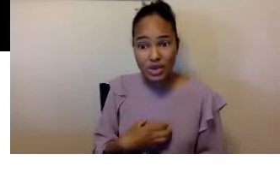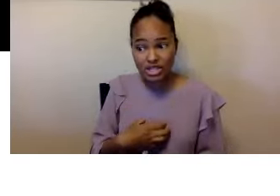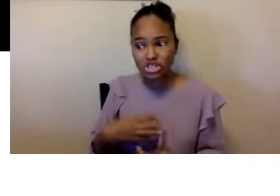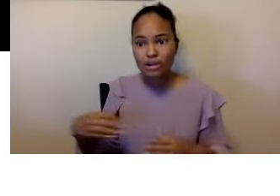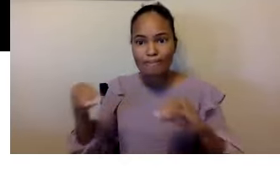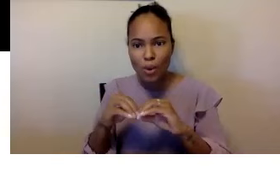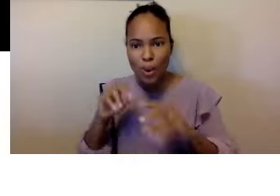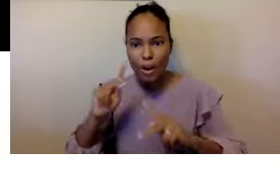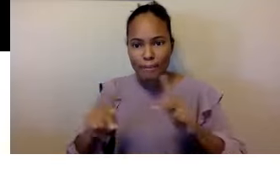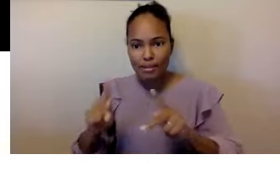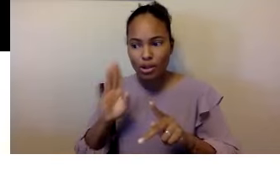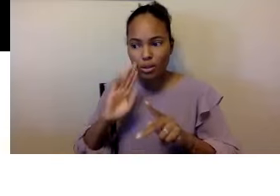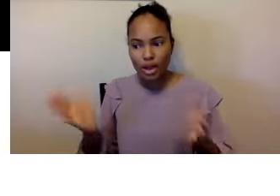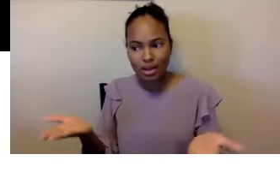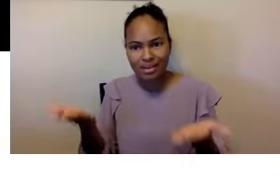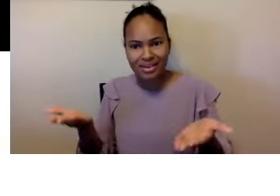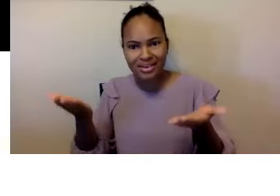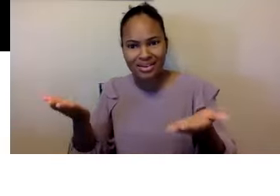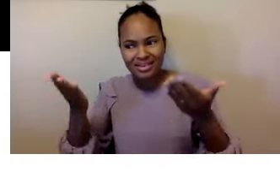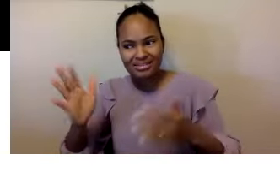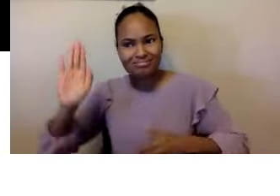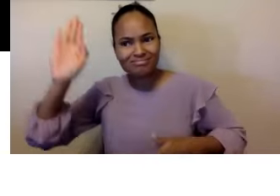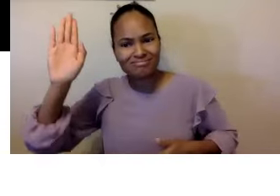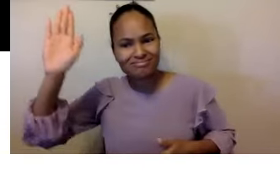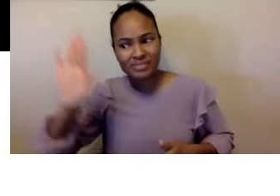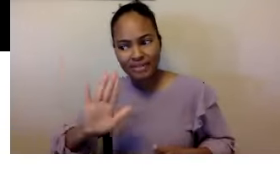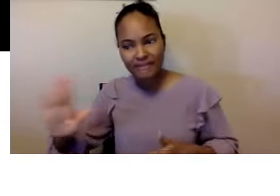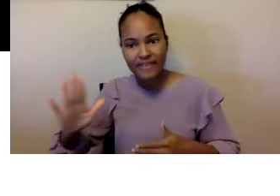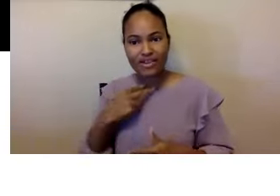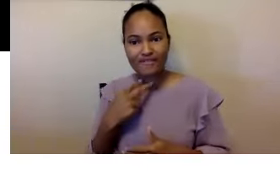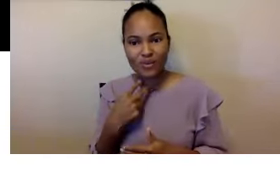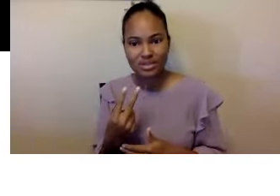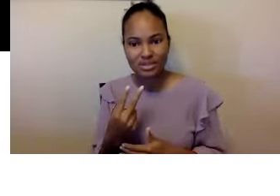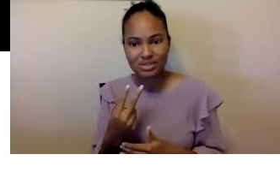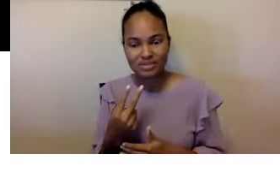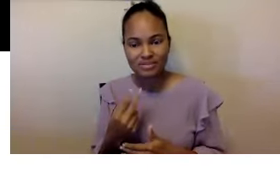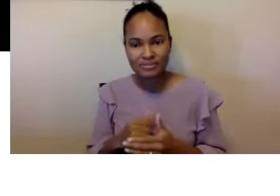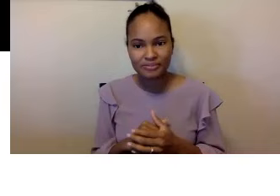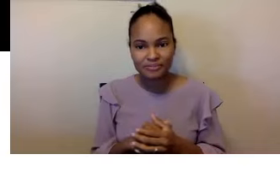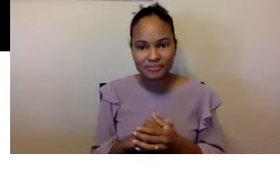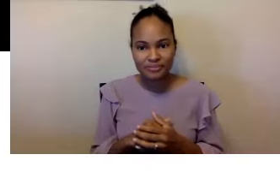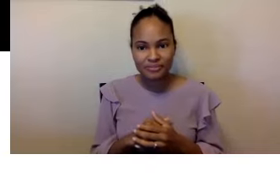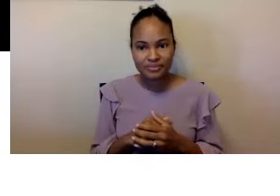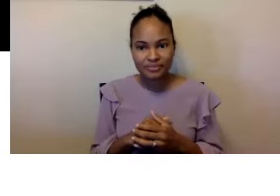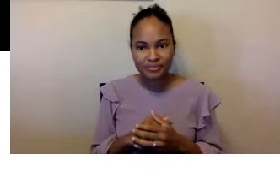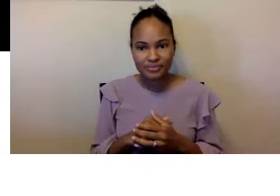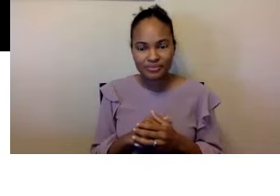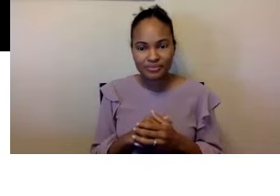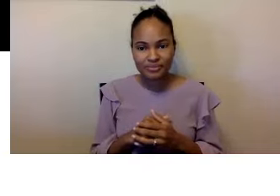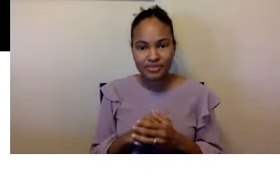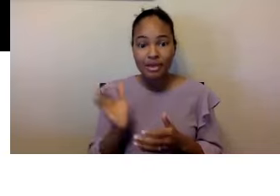more people of color with disabilities that could provide a range of experiences